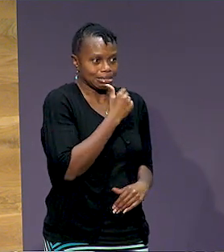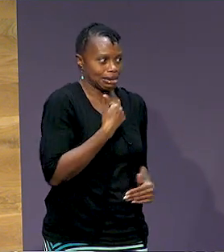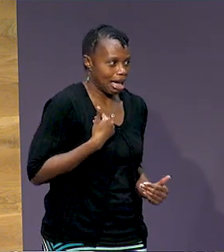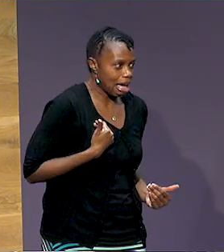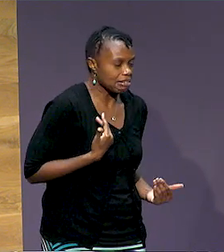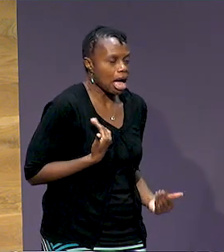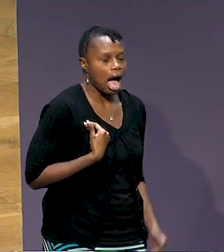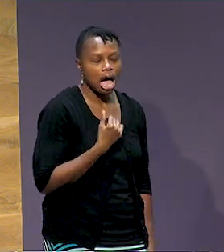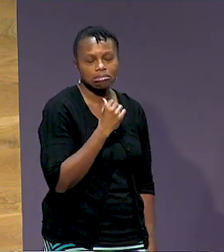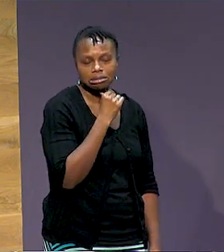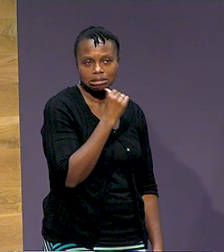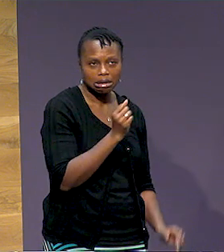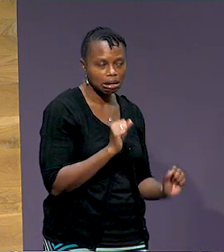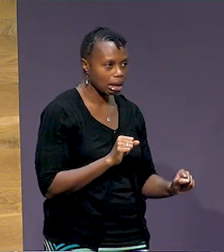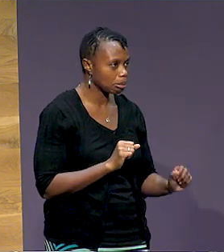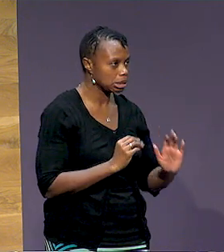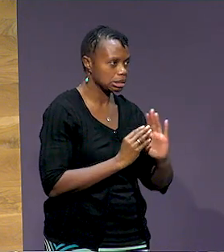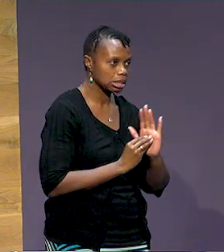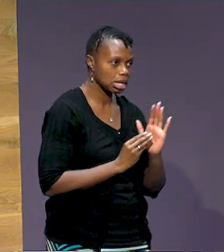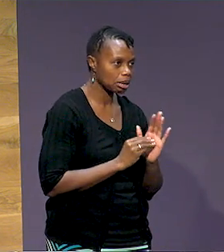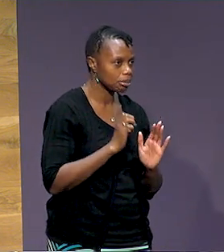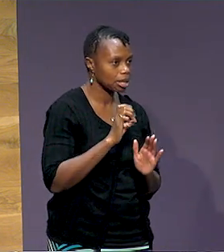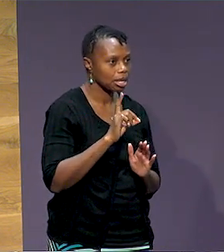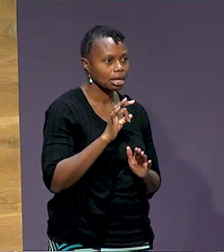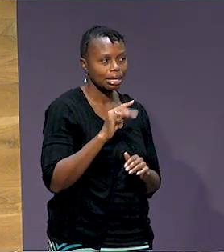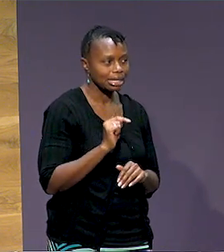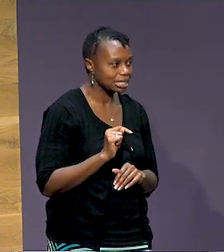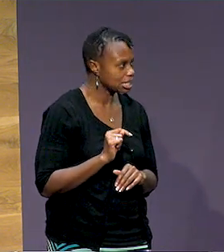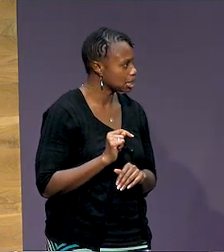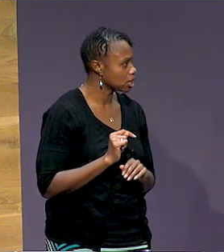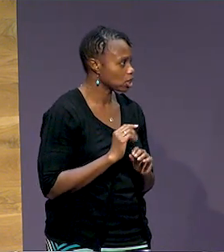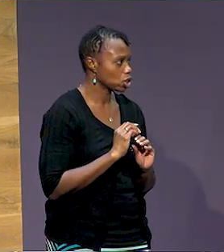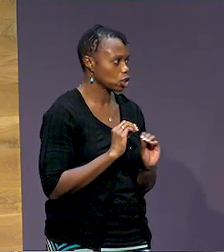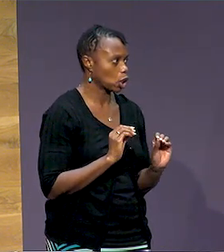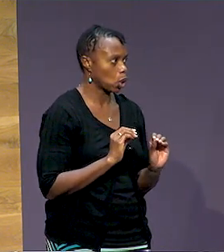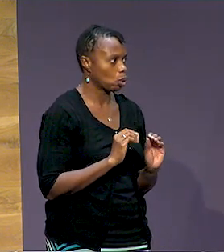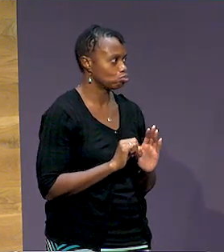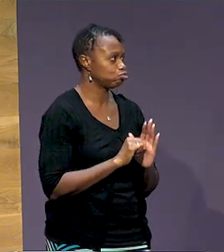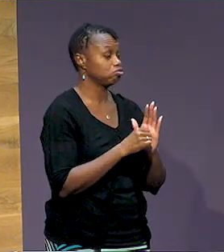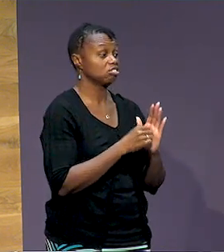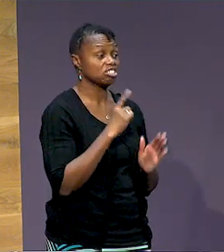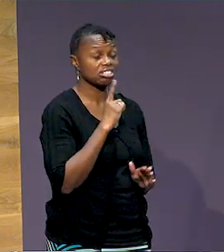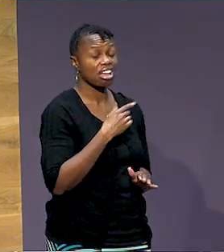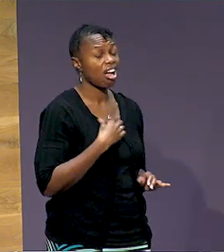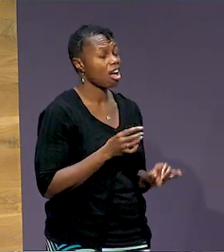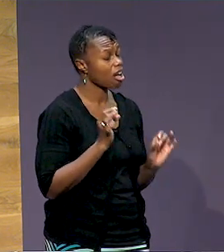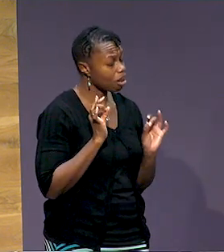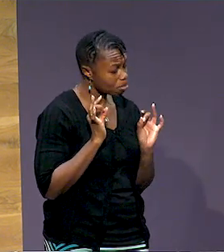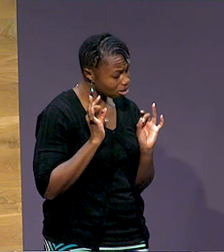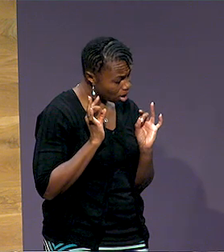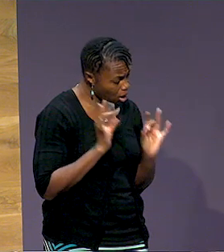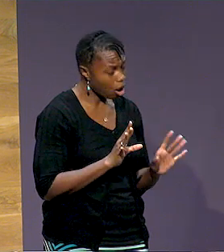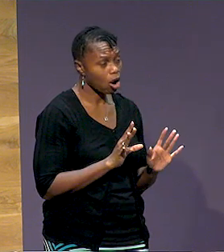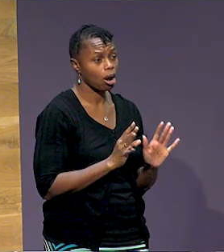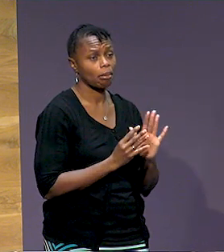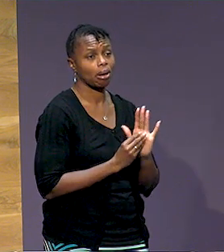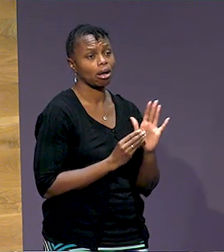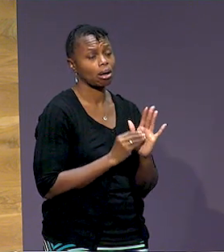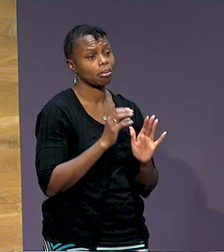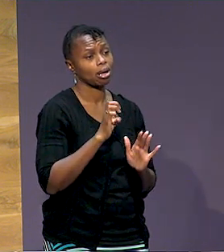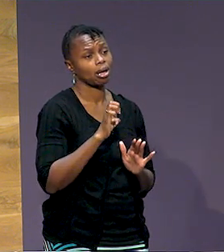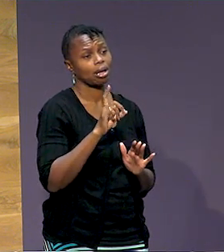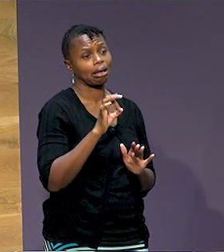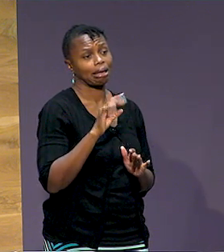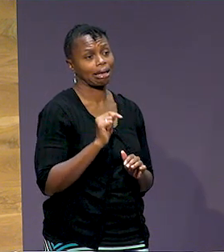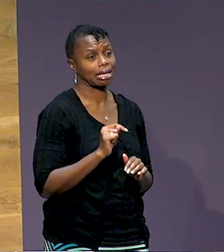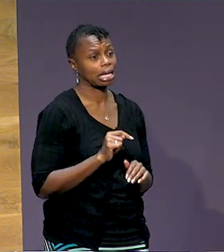copy edit in any sort of impressive way. It's actually unimpressive. I'm a terrible copy editor. Jed is just right there. He can even